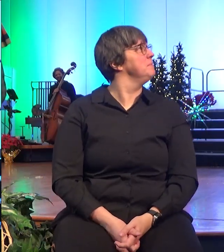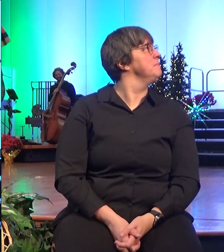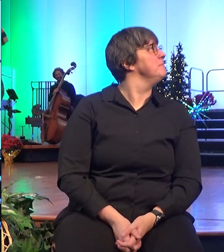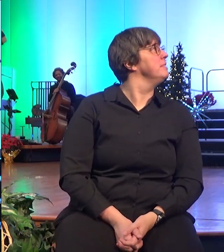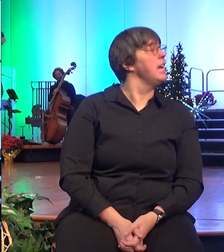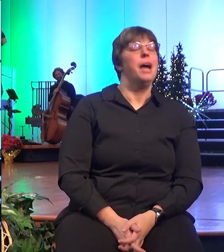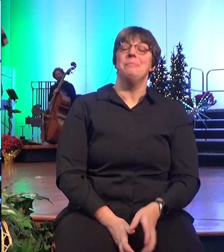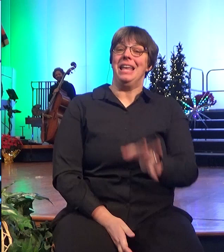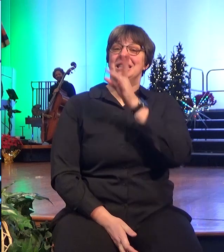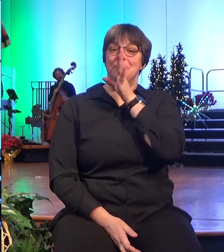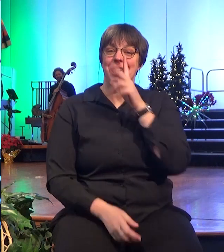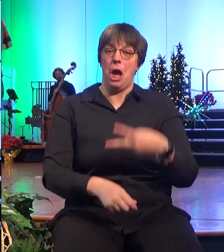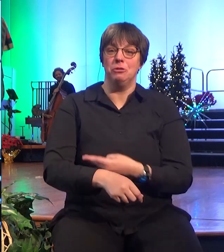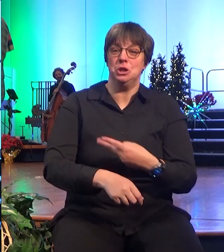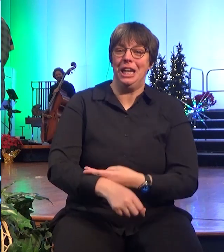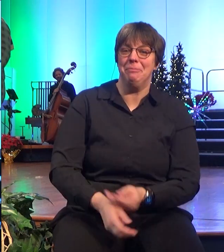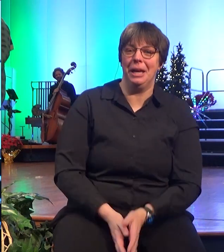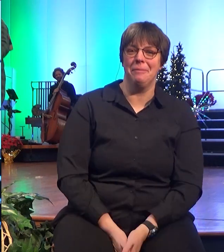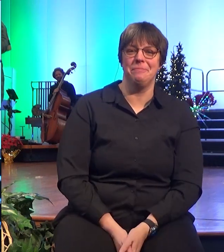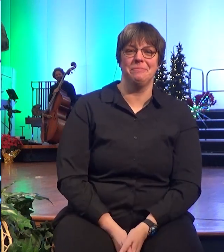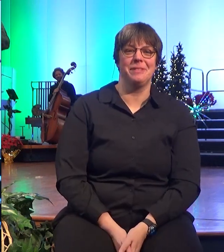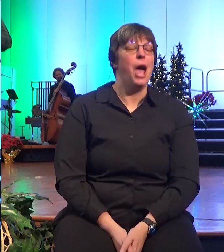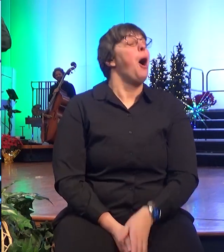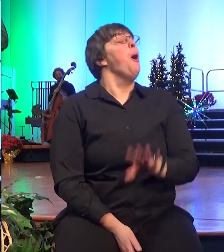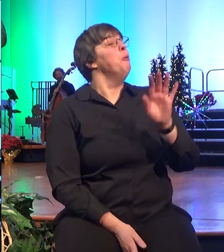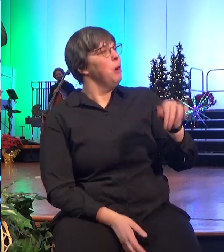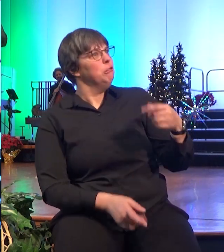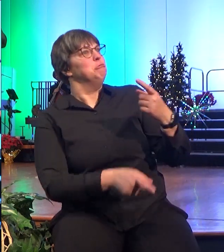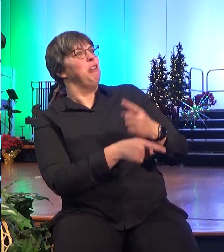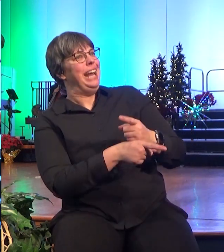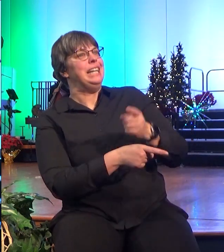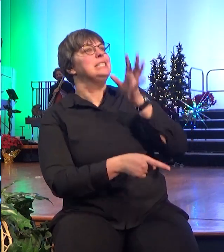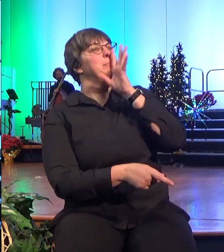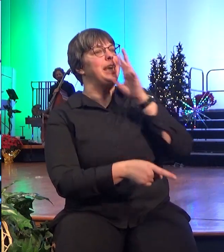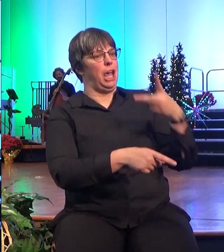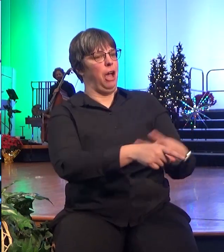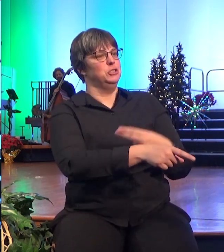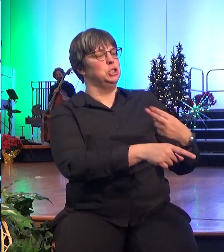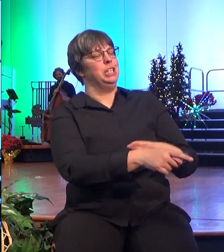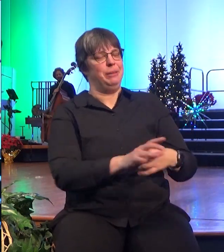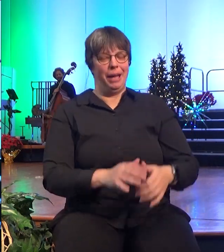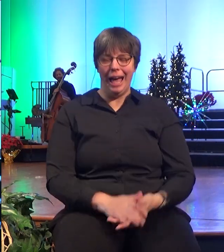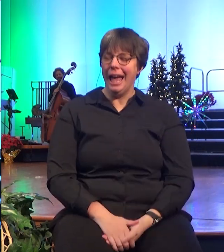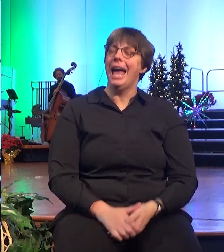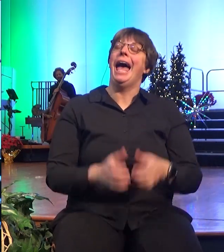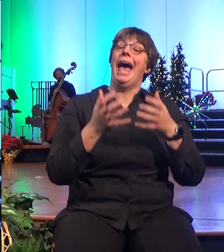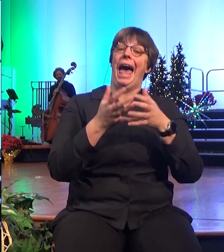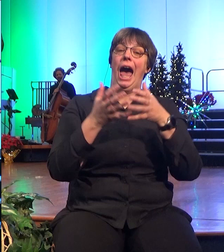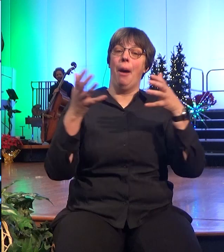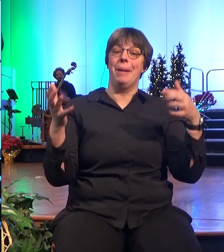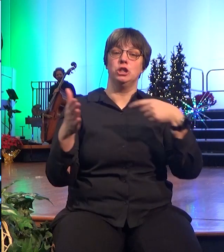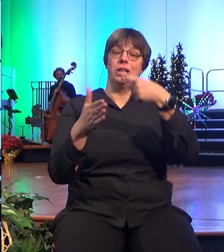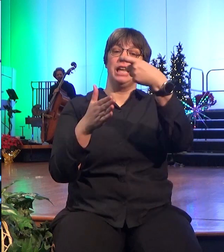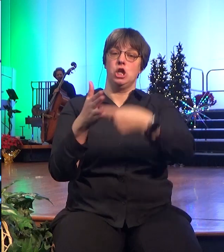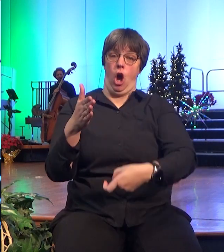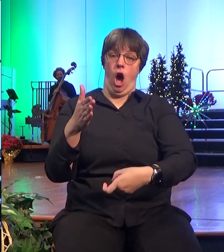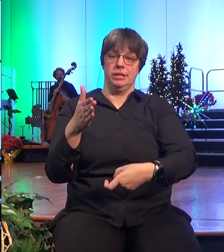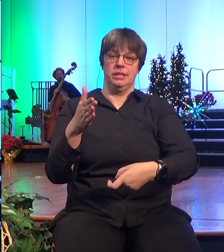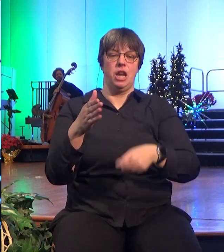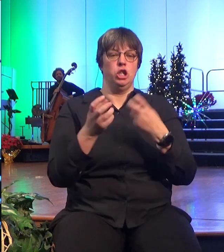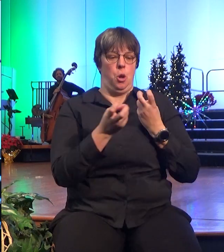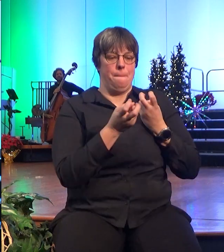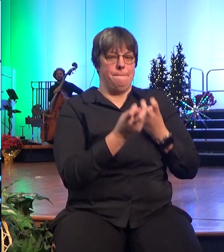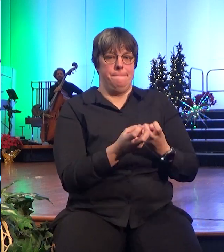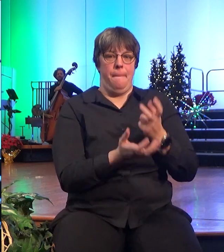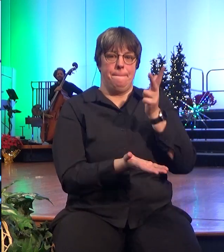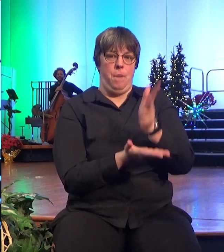Speaking of sheep. Speaking of sheep, how much does it cost to park Santa's sleigh? I don't